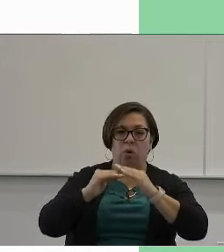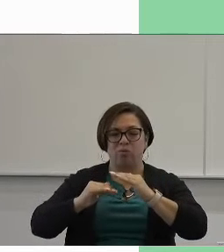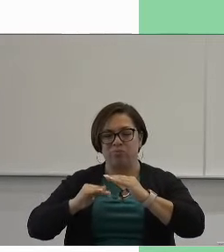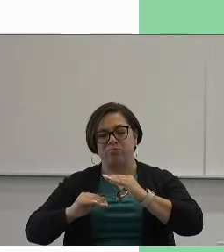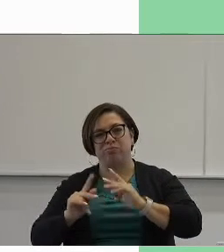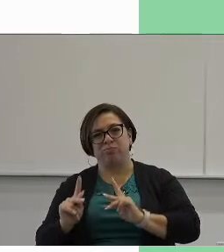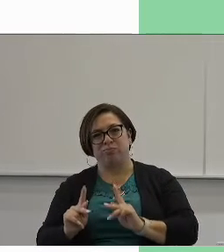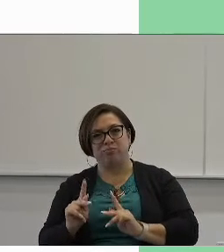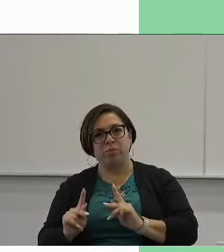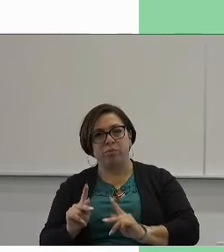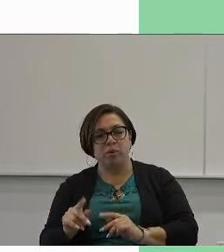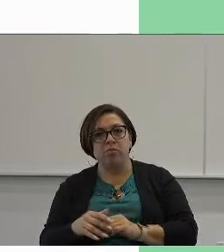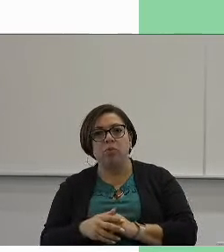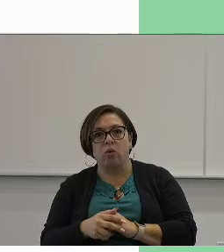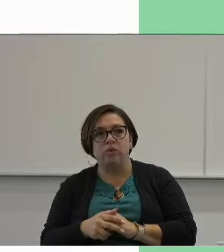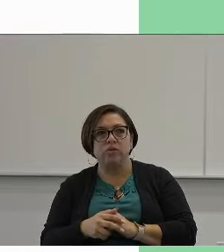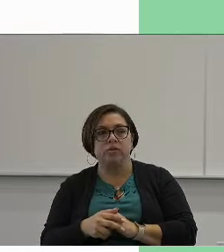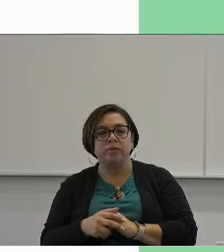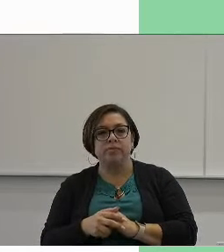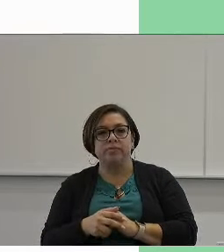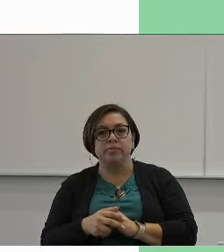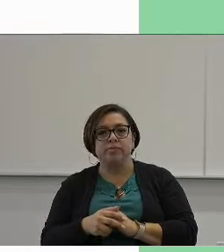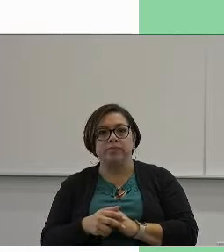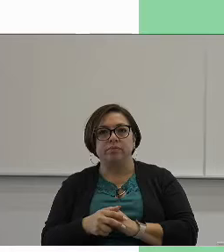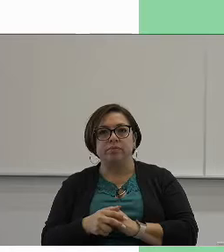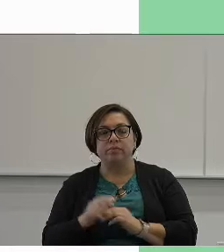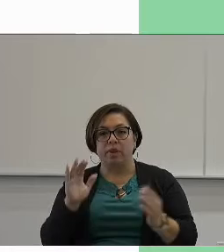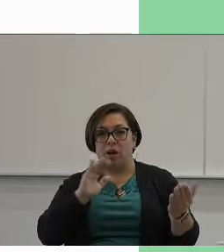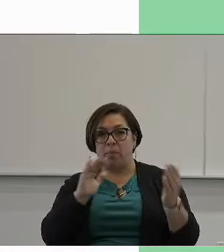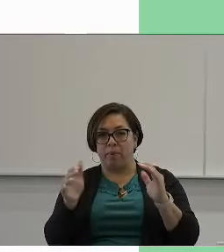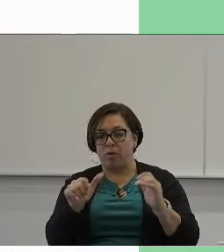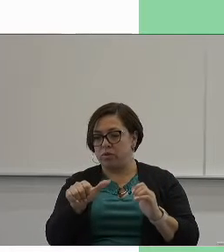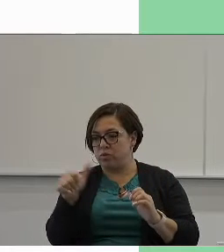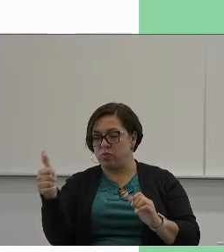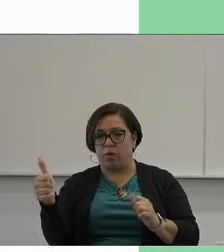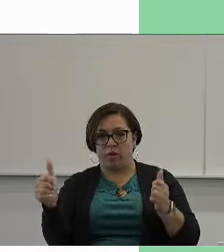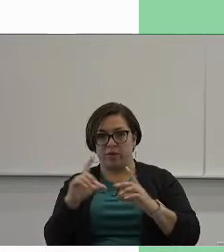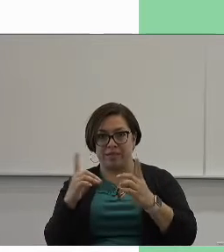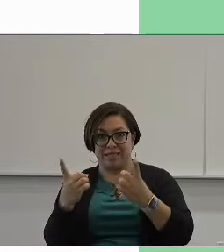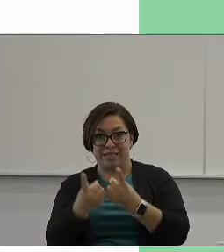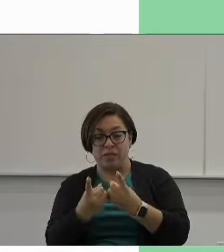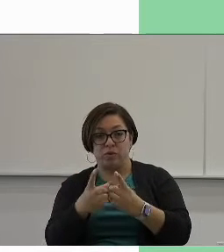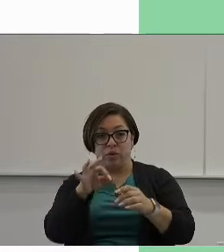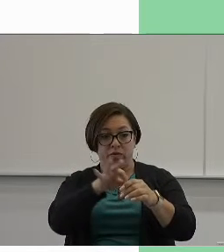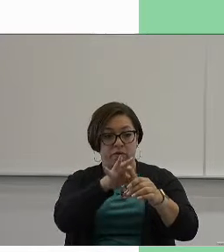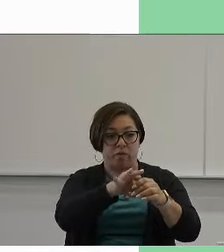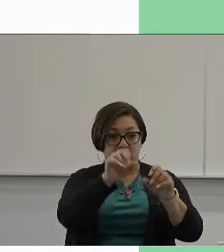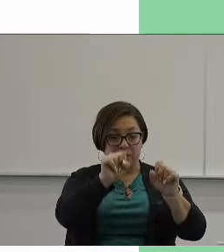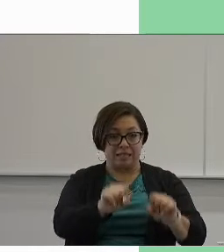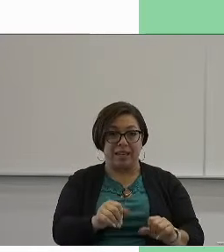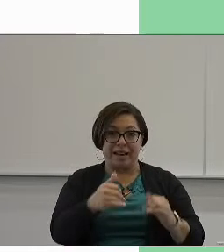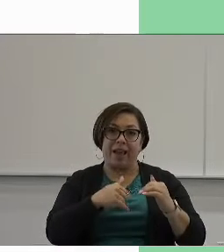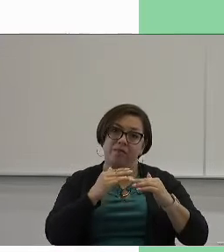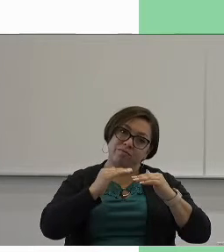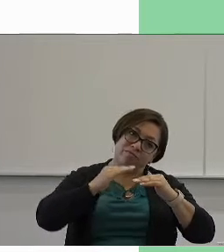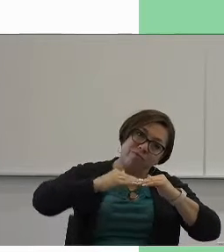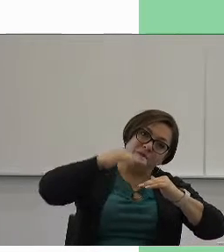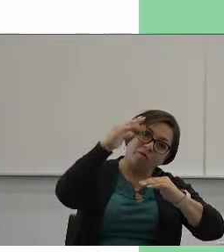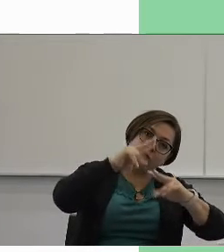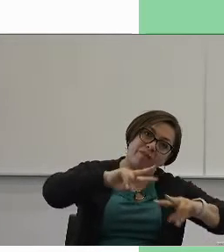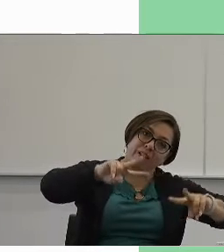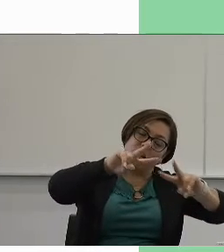underpopulated in relation to its neighbor districts, then the voters in that district can either have their votes overvalued or